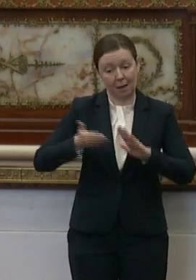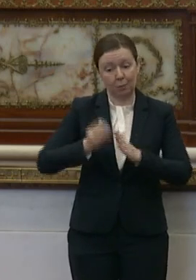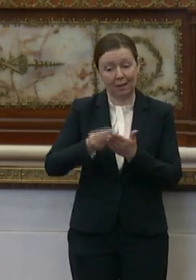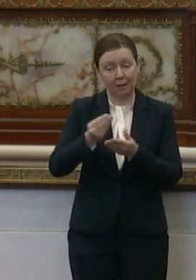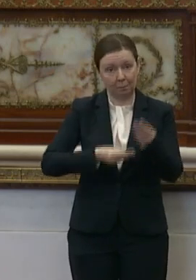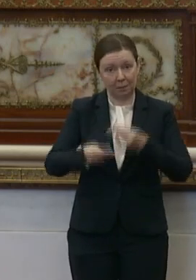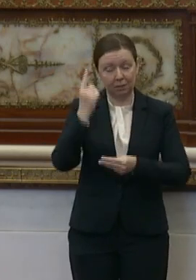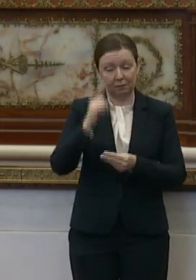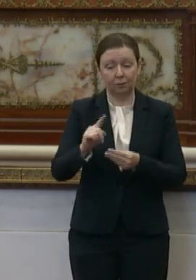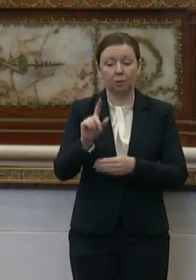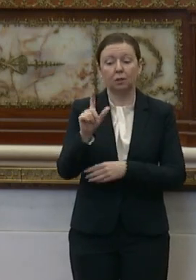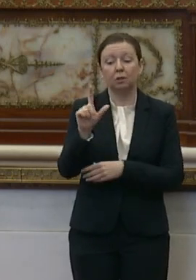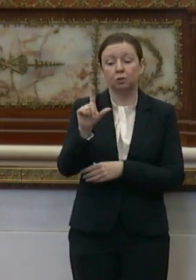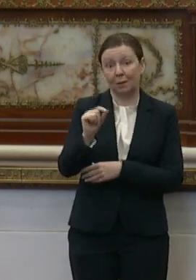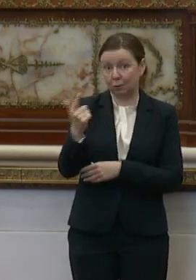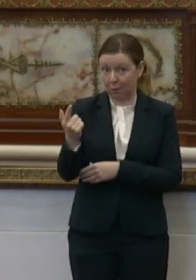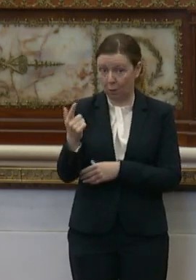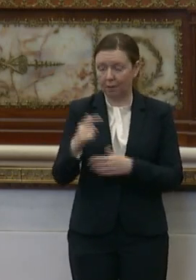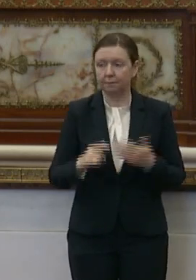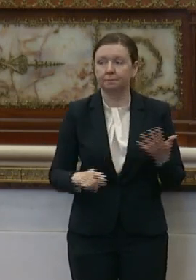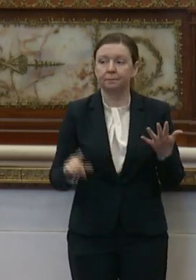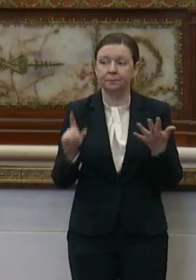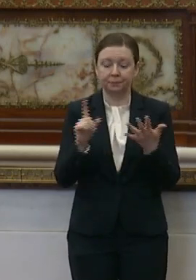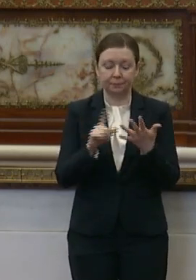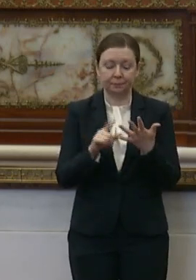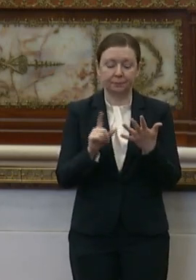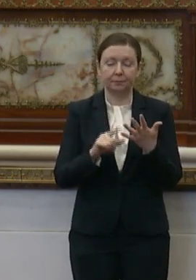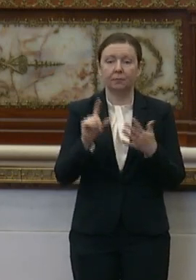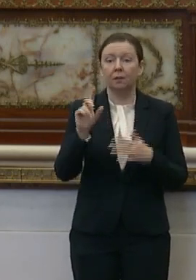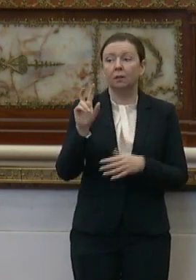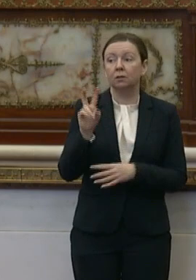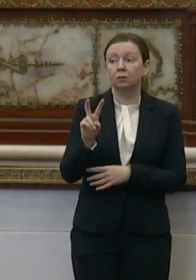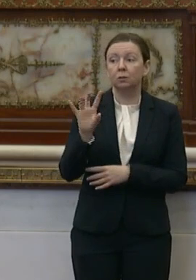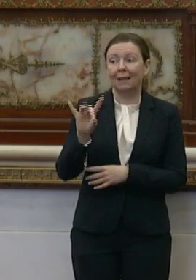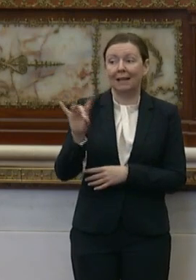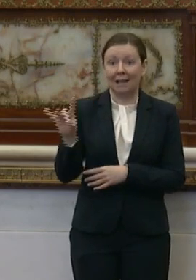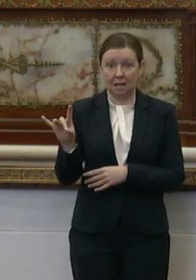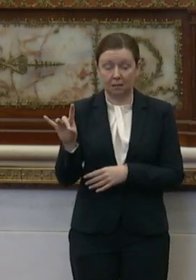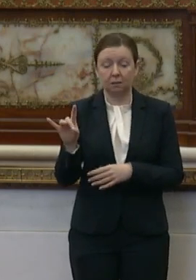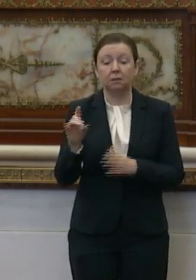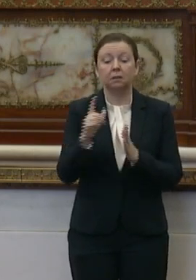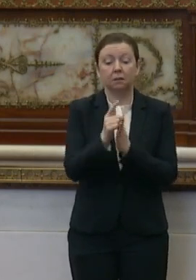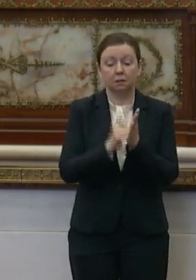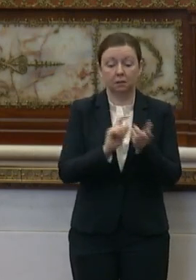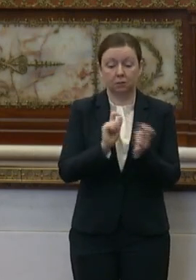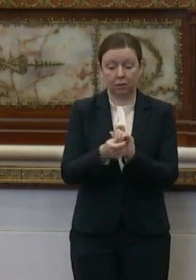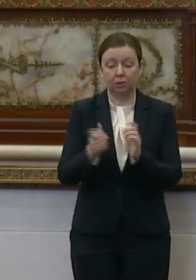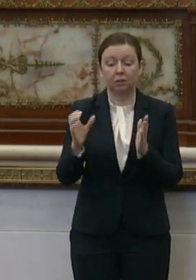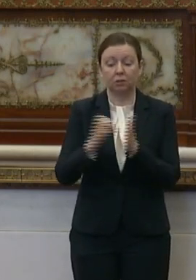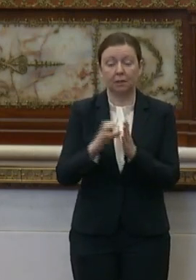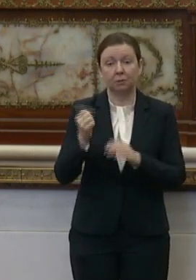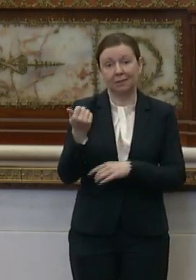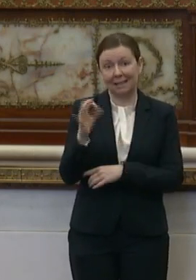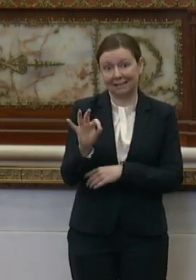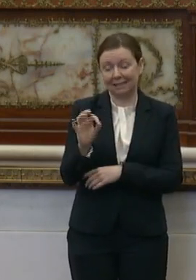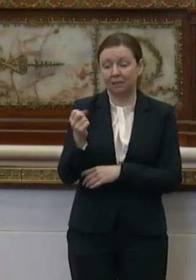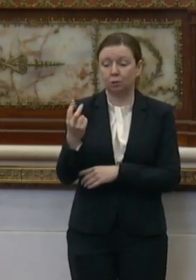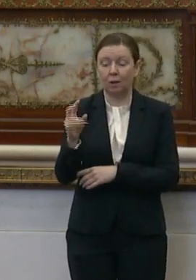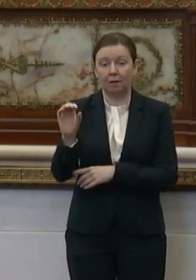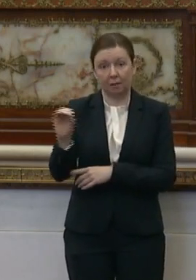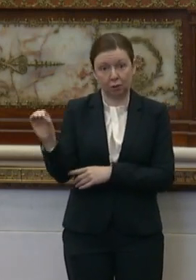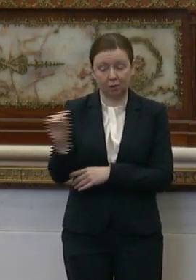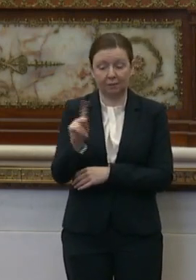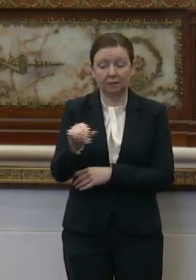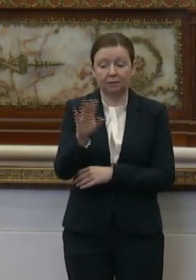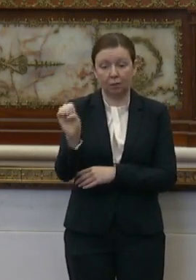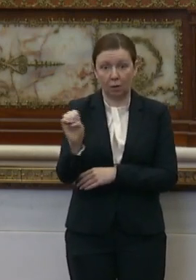fiscal year 2021, and Bill Number 200288, entitled an ordinance amending Chapter 19-1200 of the Philadelphia